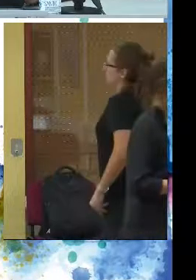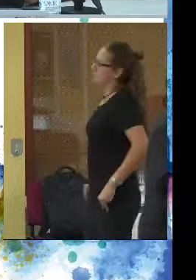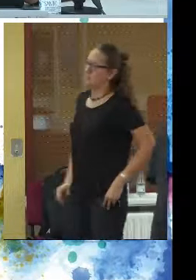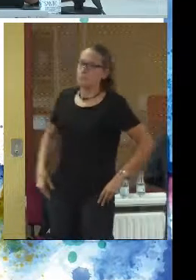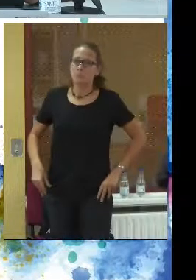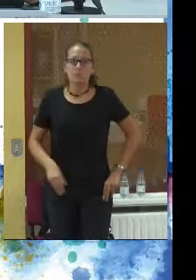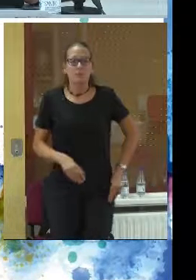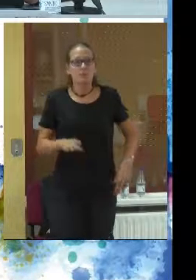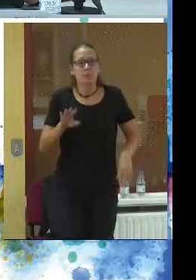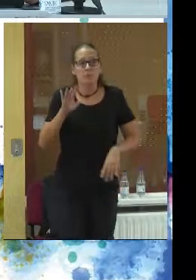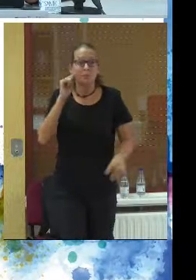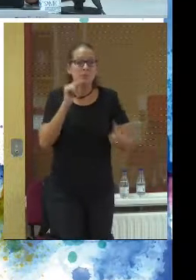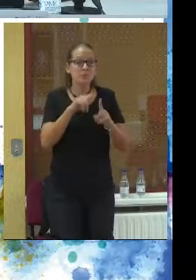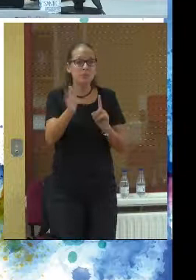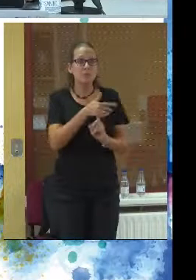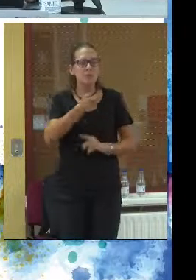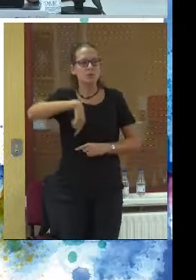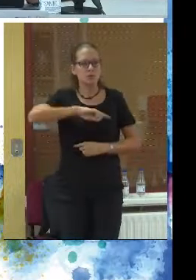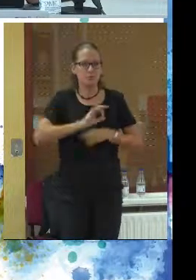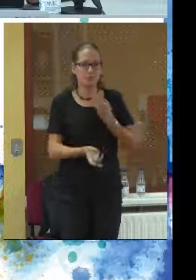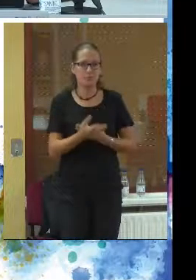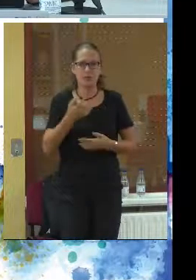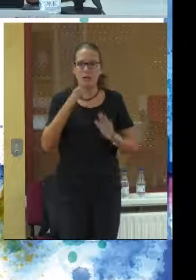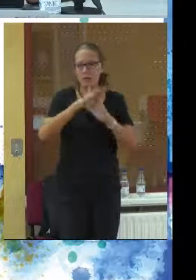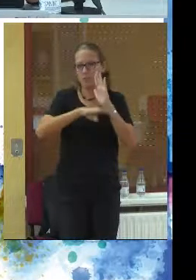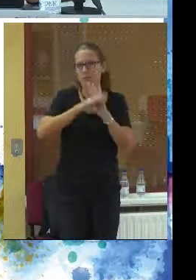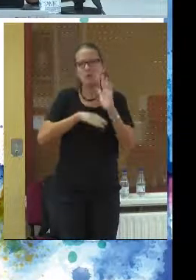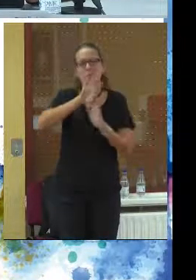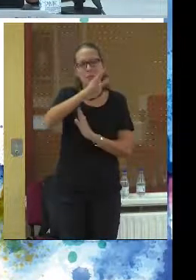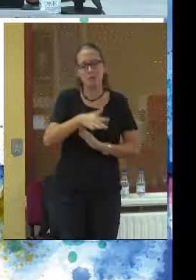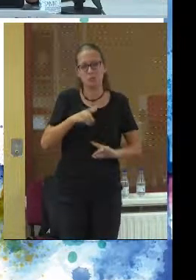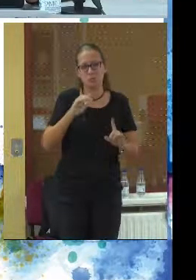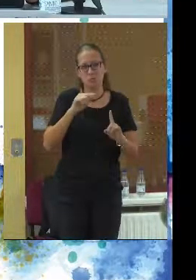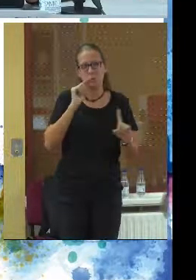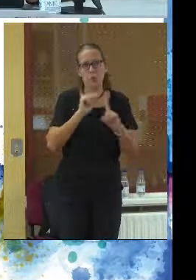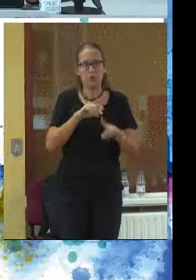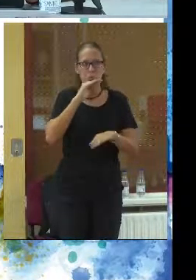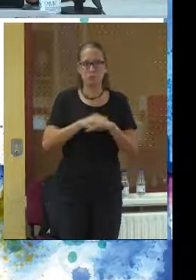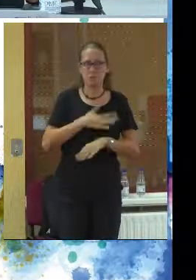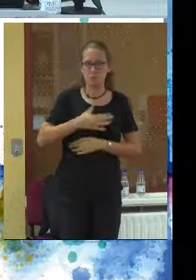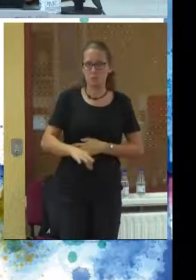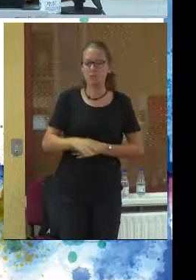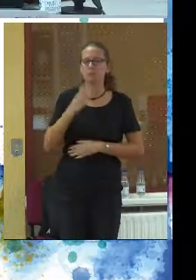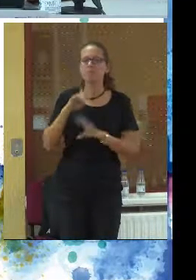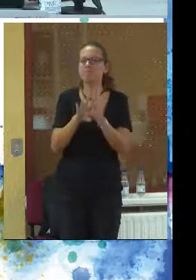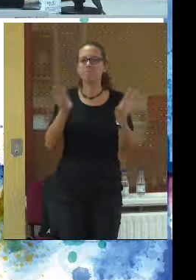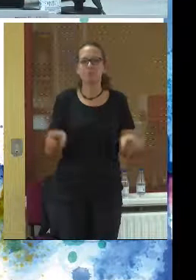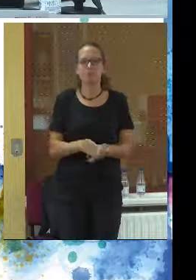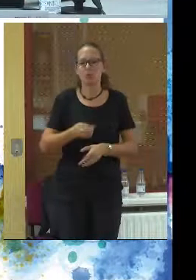employees. We've got an application that we manage which more or less meets